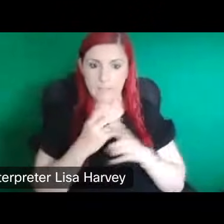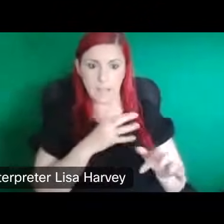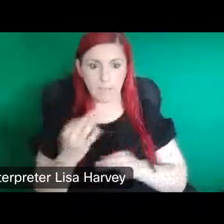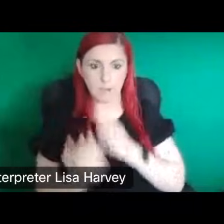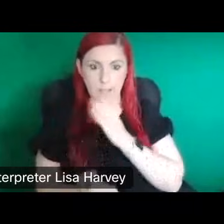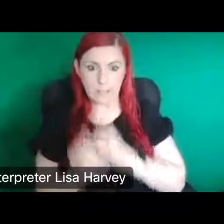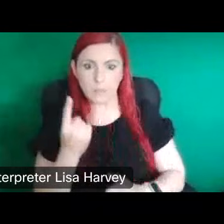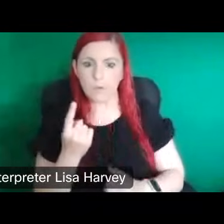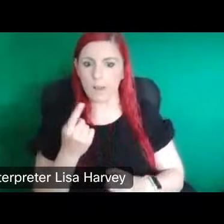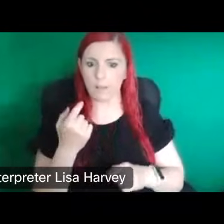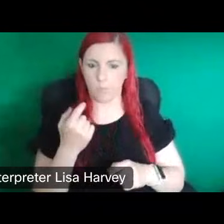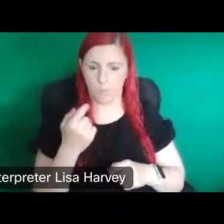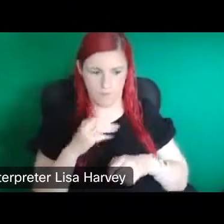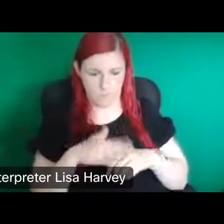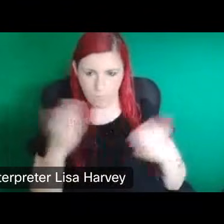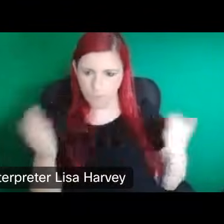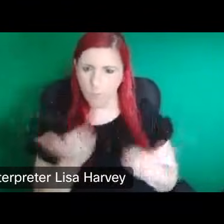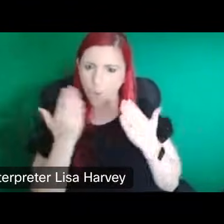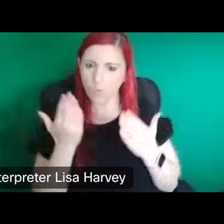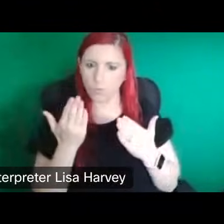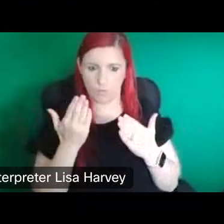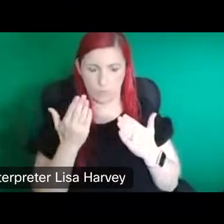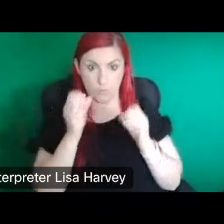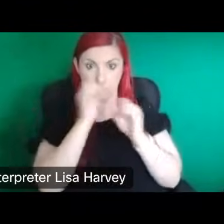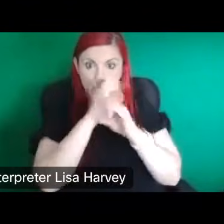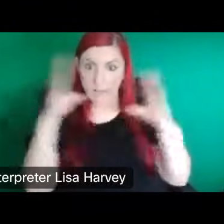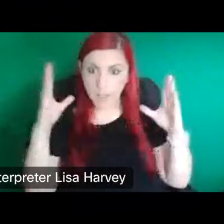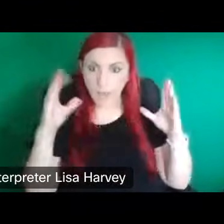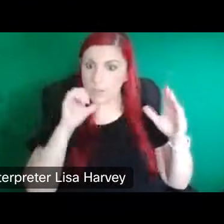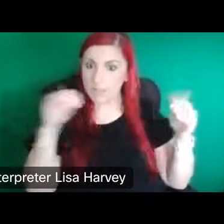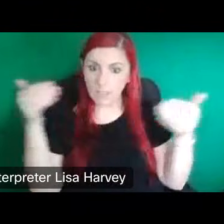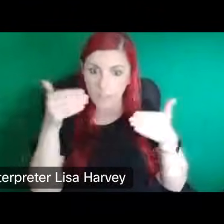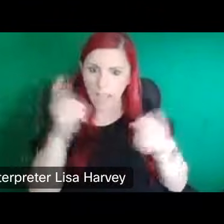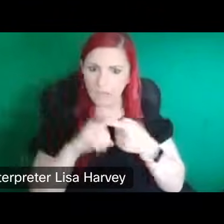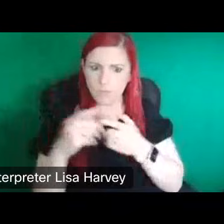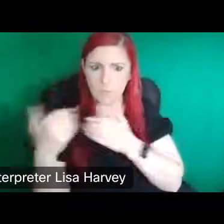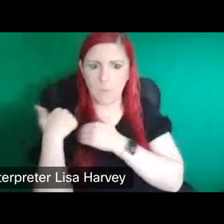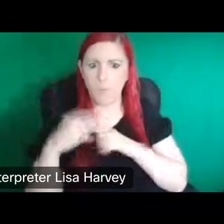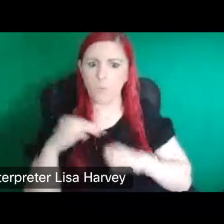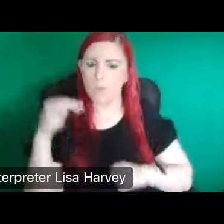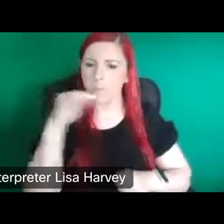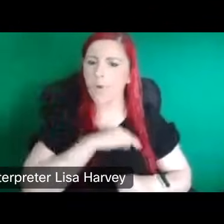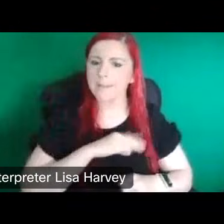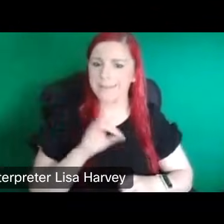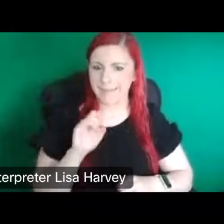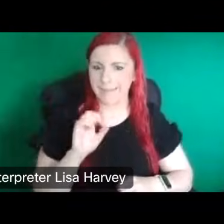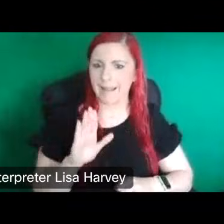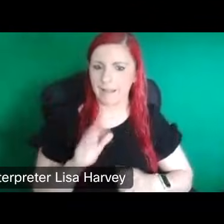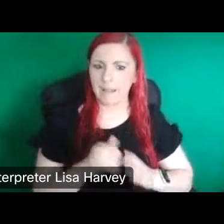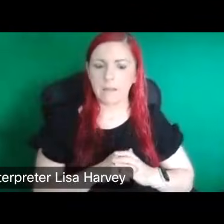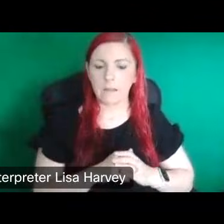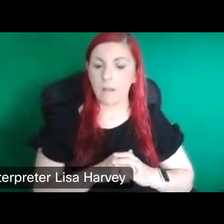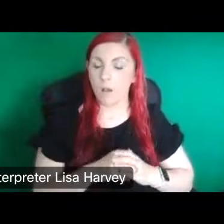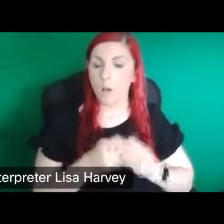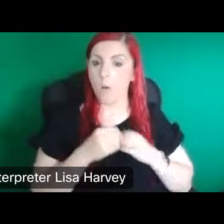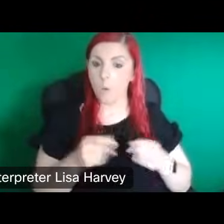promote transparency and responsibility, and most importantly, healing. Open disclosure of itself provides an